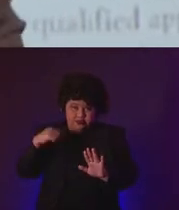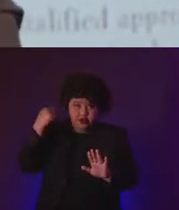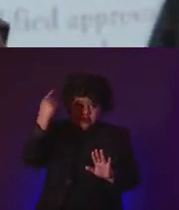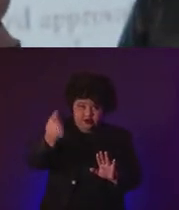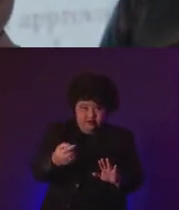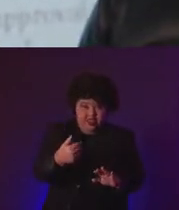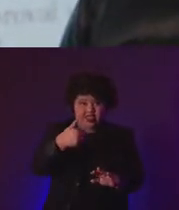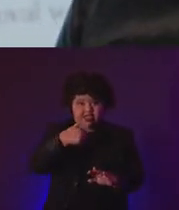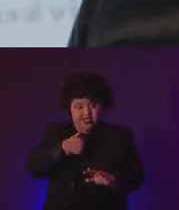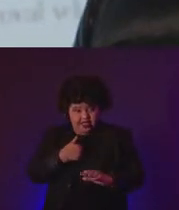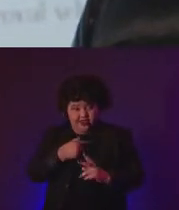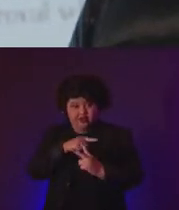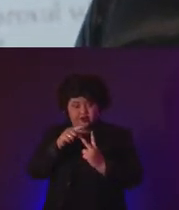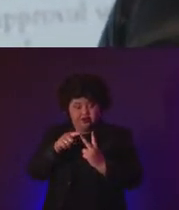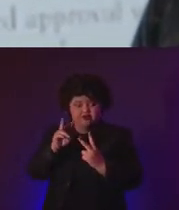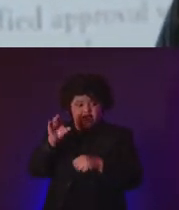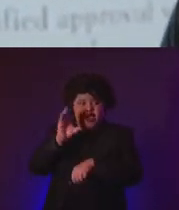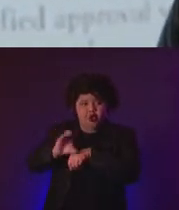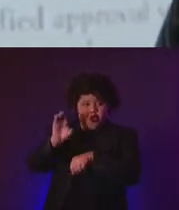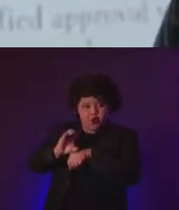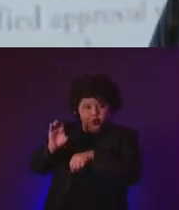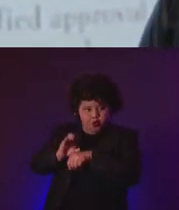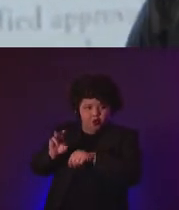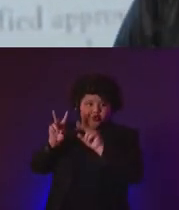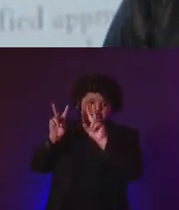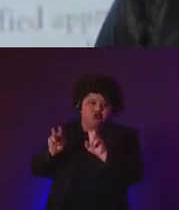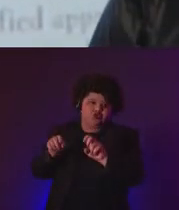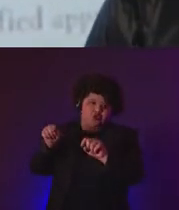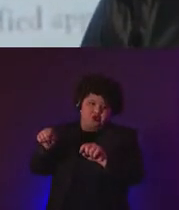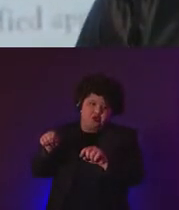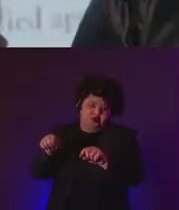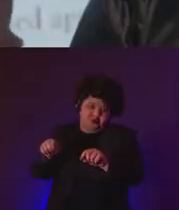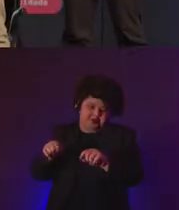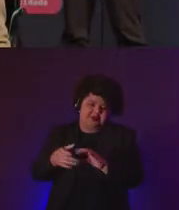e a Eliana Loureiro vão estar oferecendo um curso de Data Storytelling.